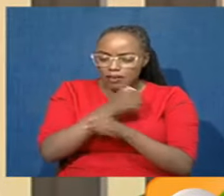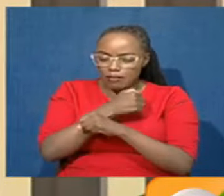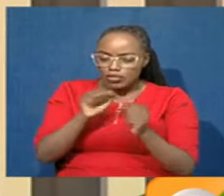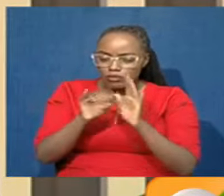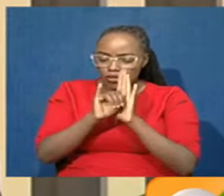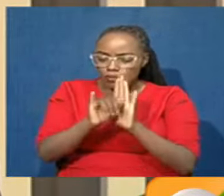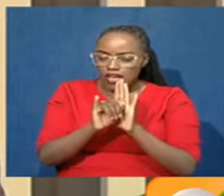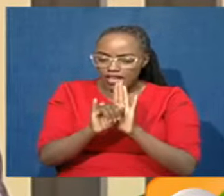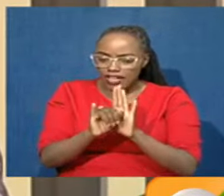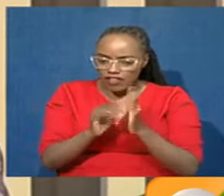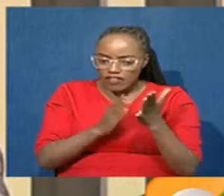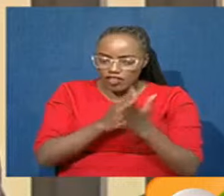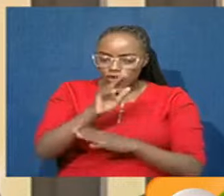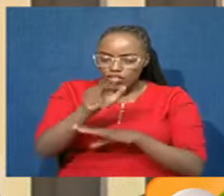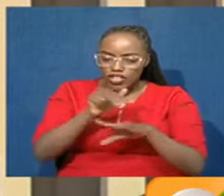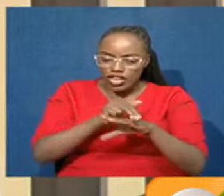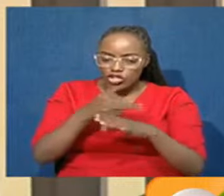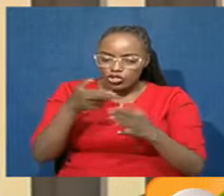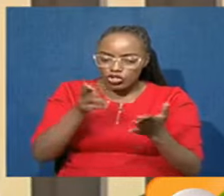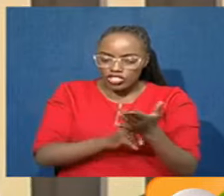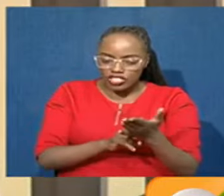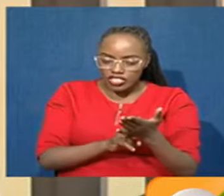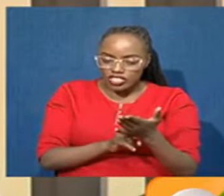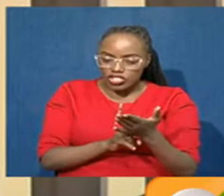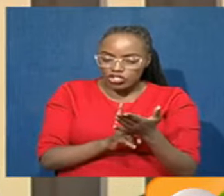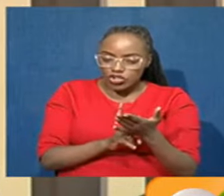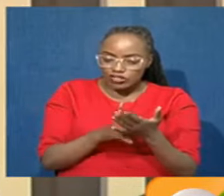identified by the National Registration Bureau